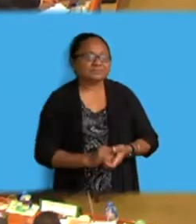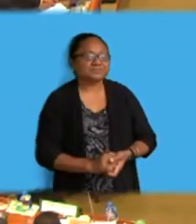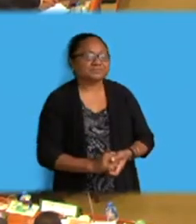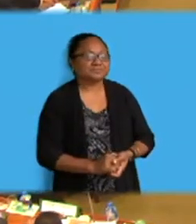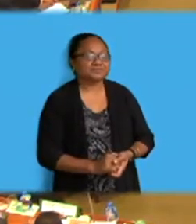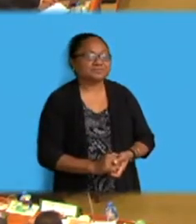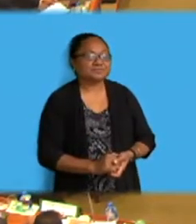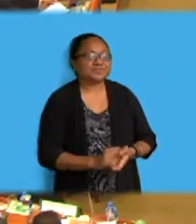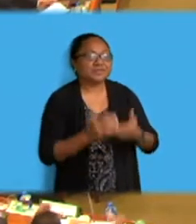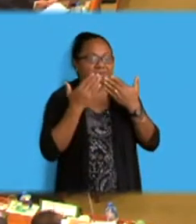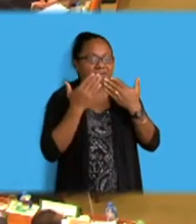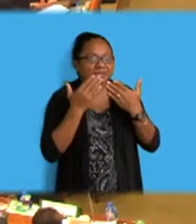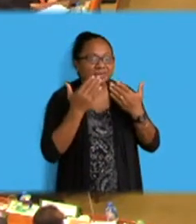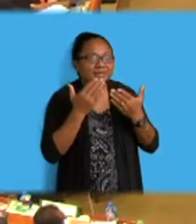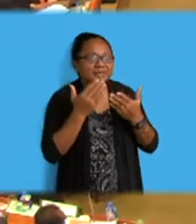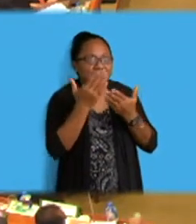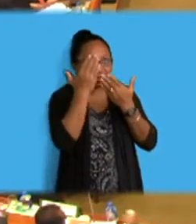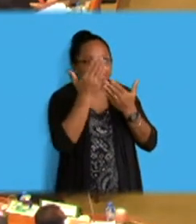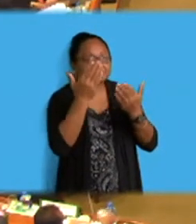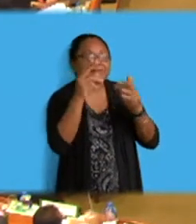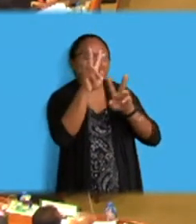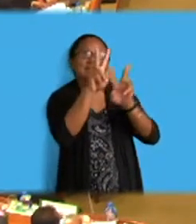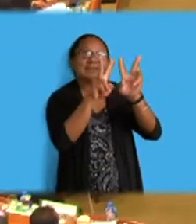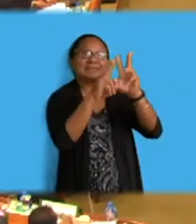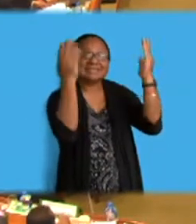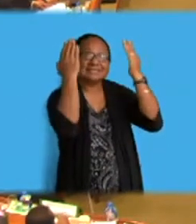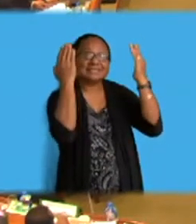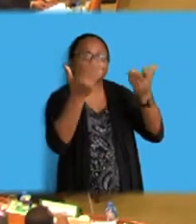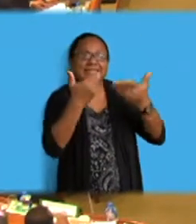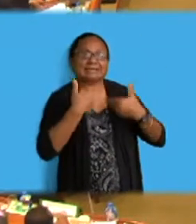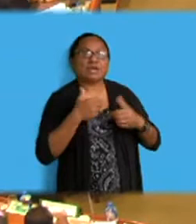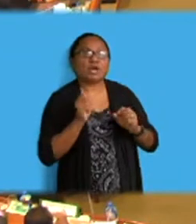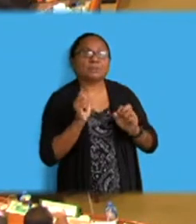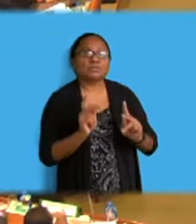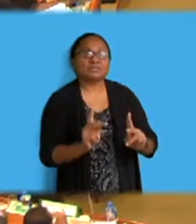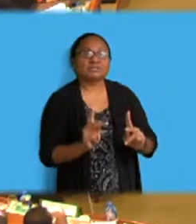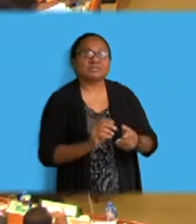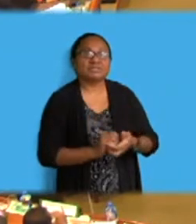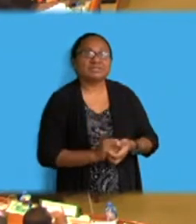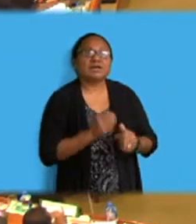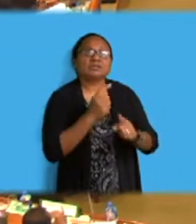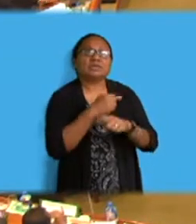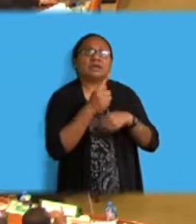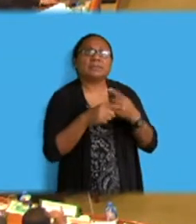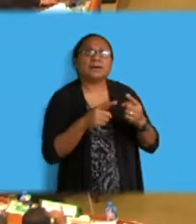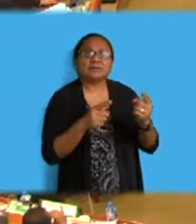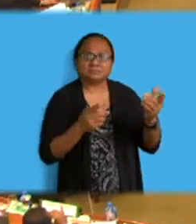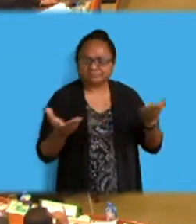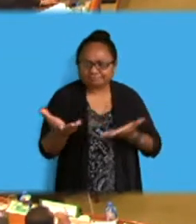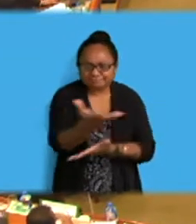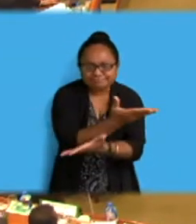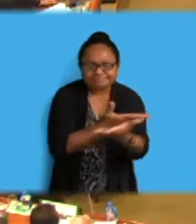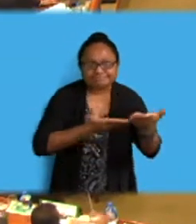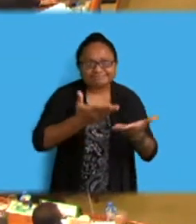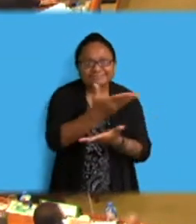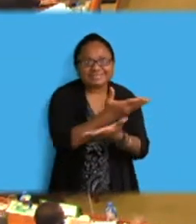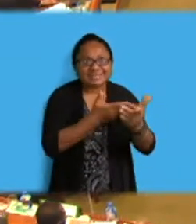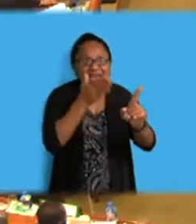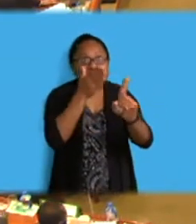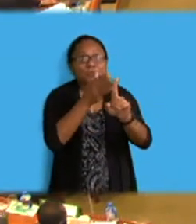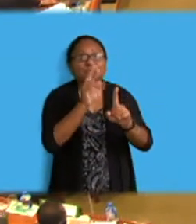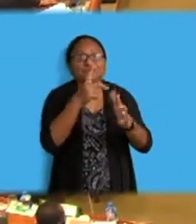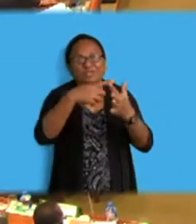you, Honourable Deputy Speaker, for giving me this opportunity to talk about the topic collaborative approach to education,